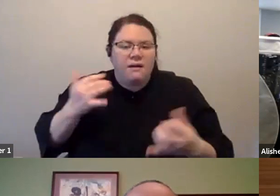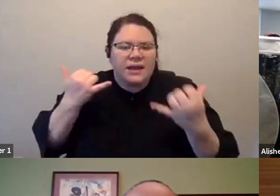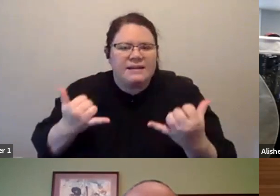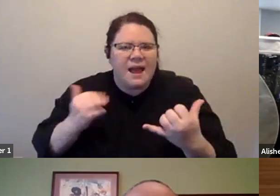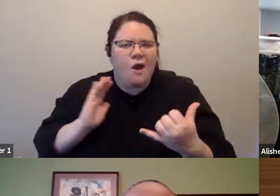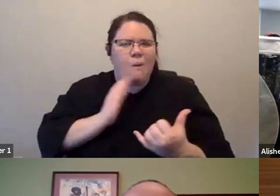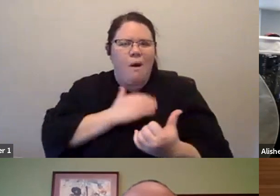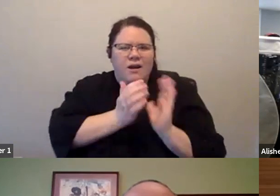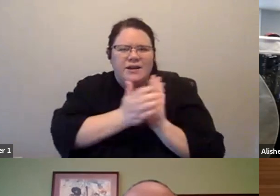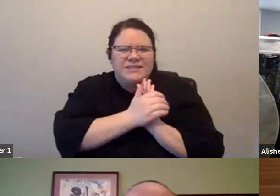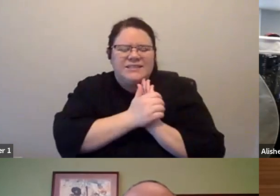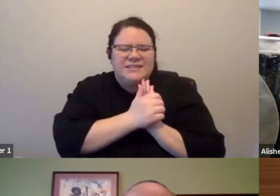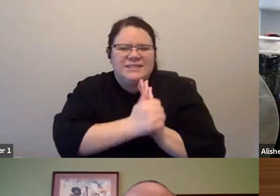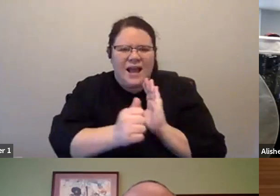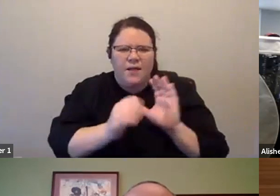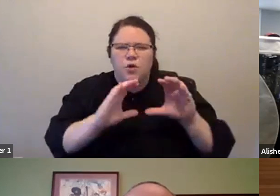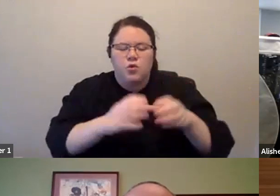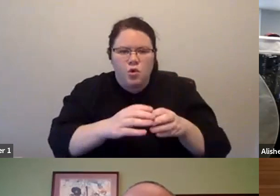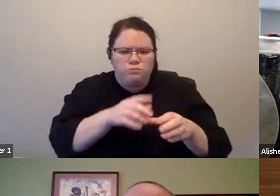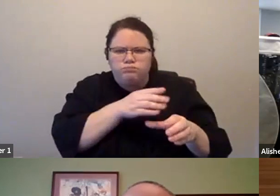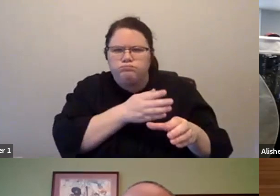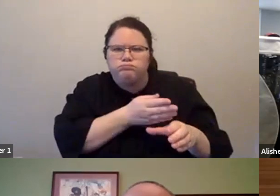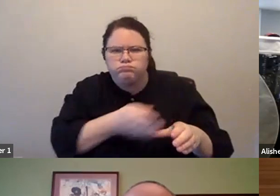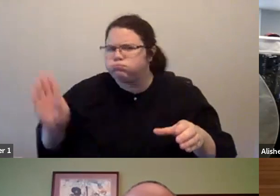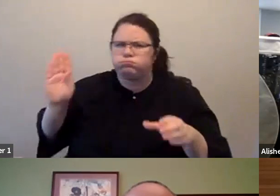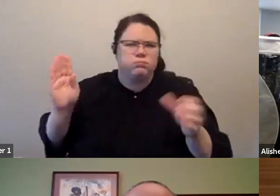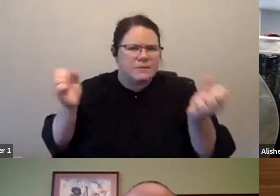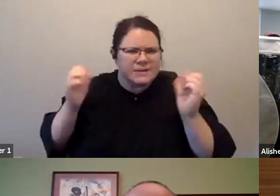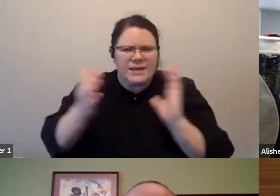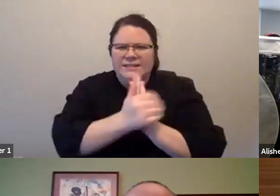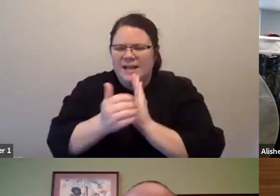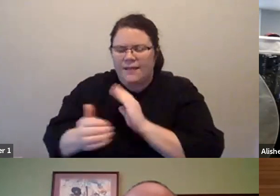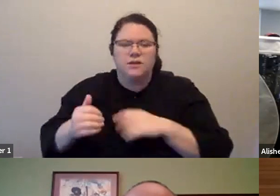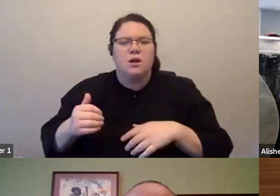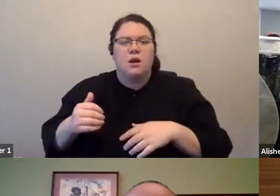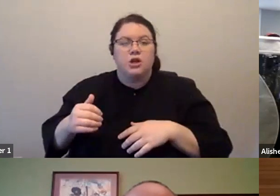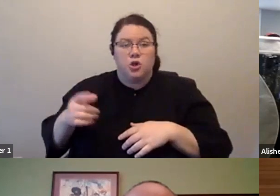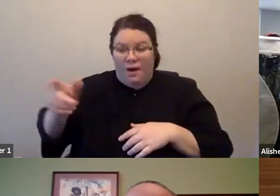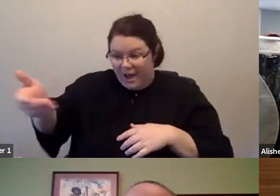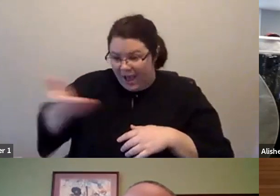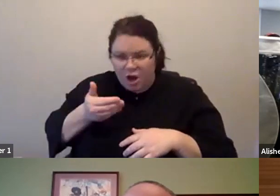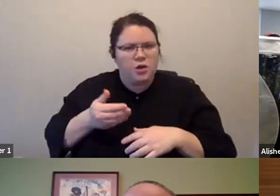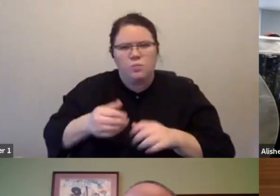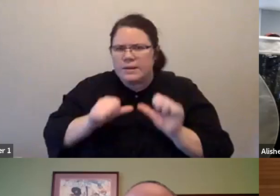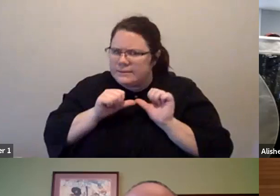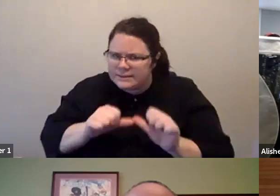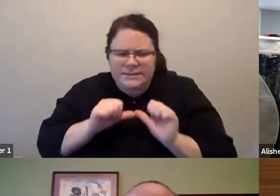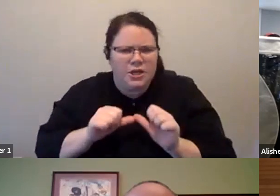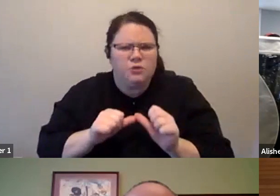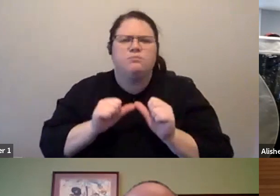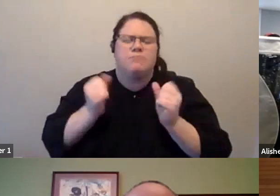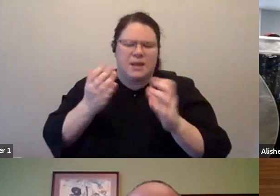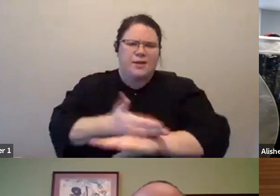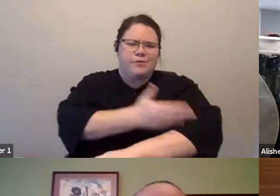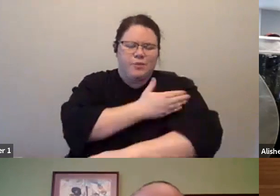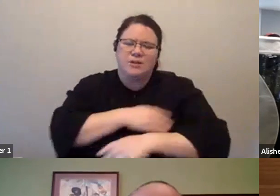talent pipeline that we have actually been working constantly from that day forward. But I have to say that